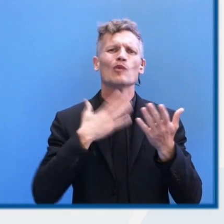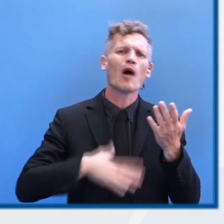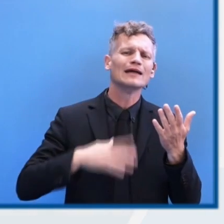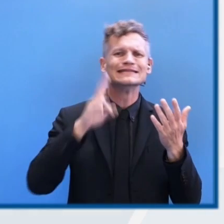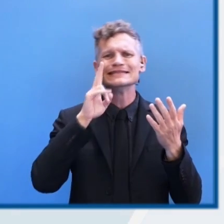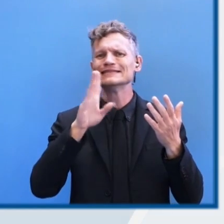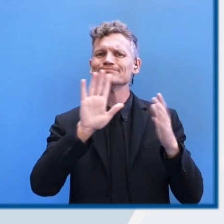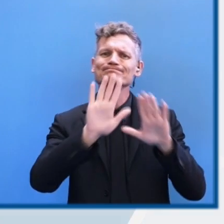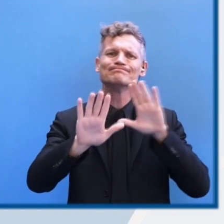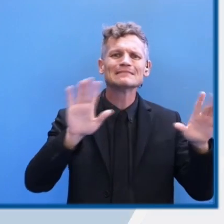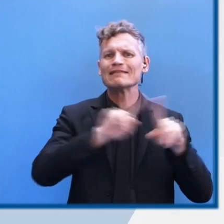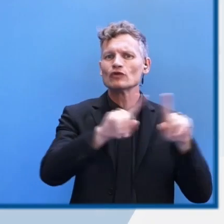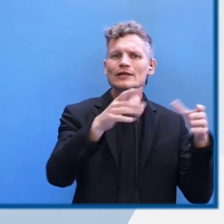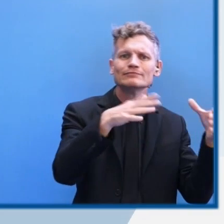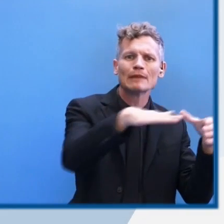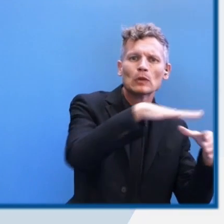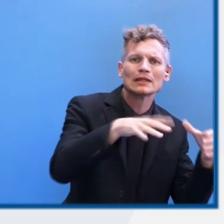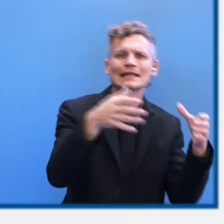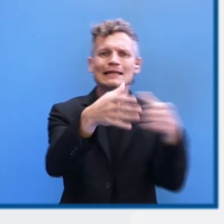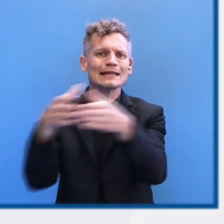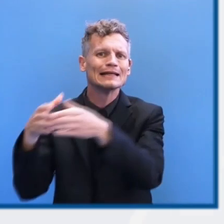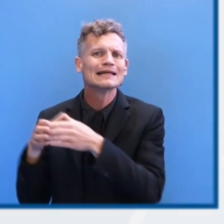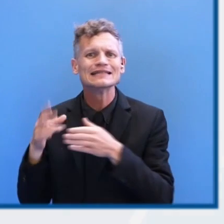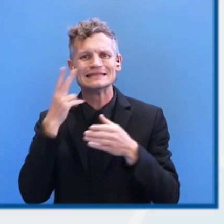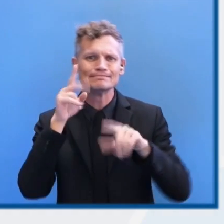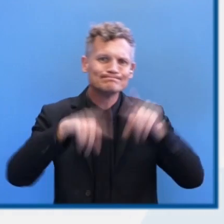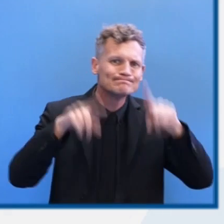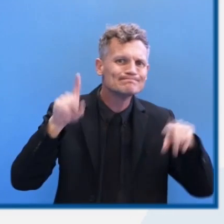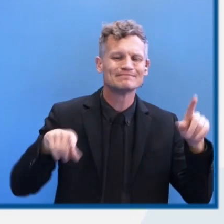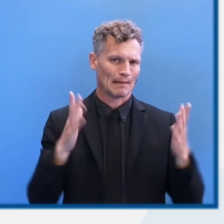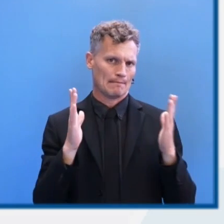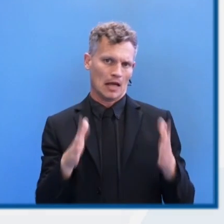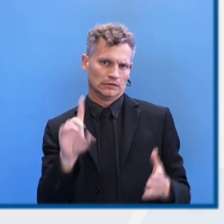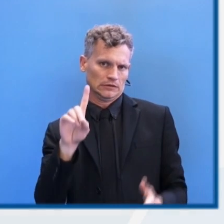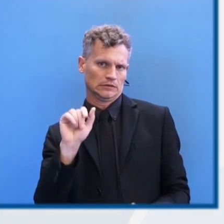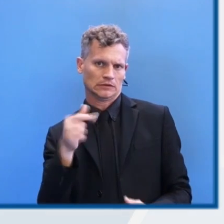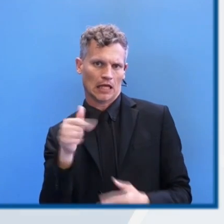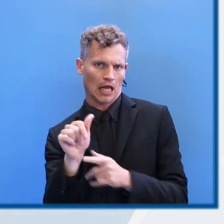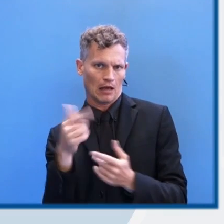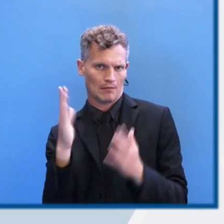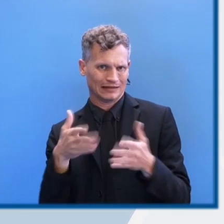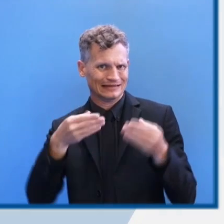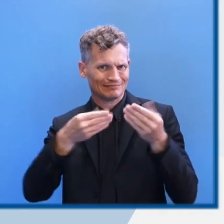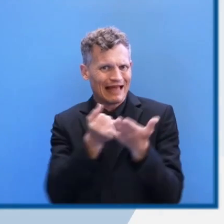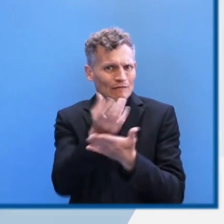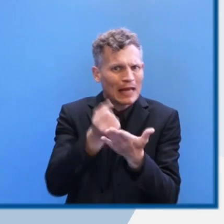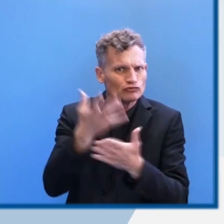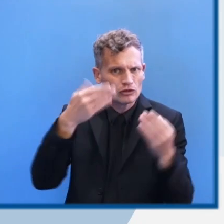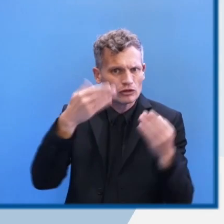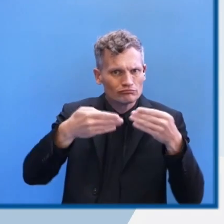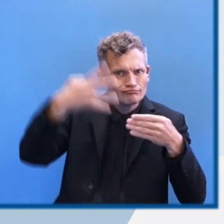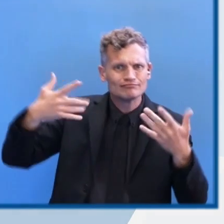are challenged with environments which have only few data. So this is